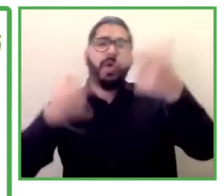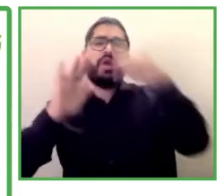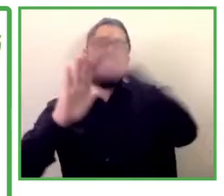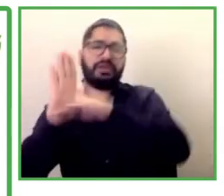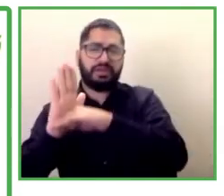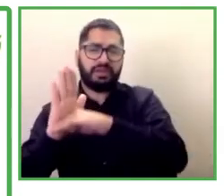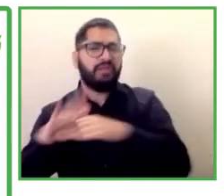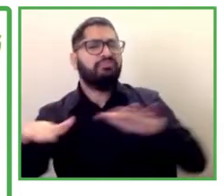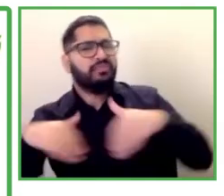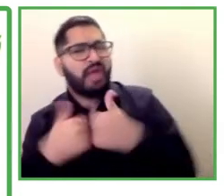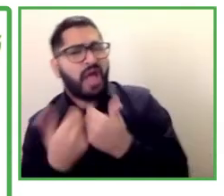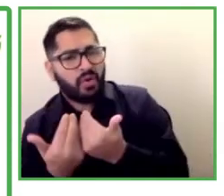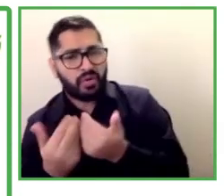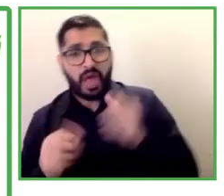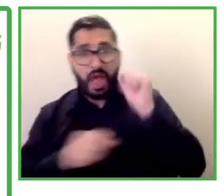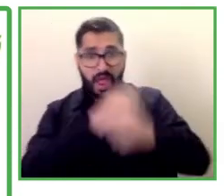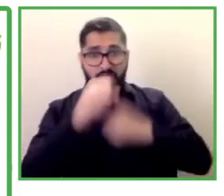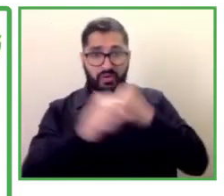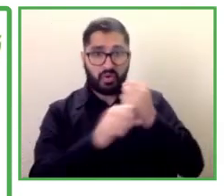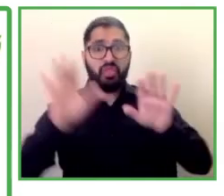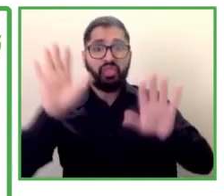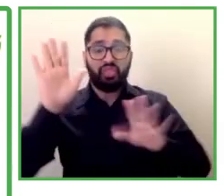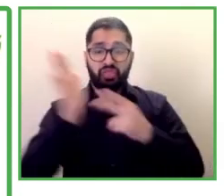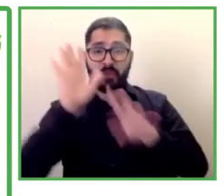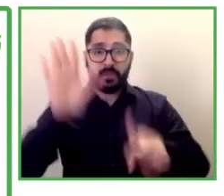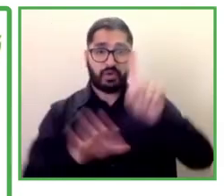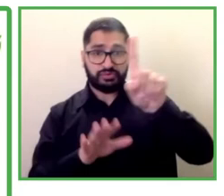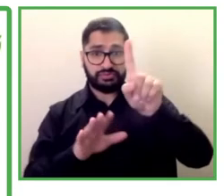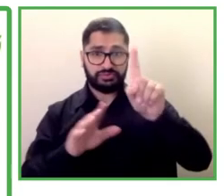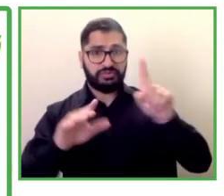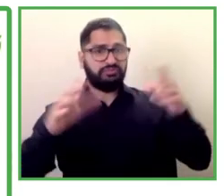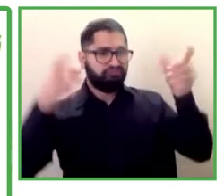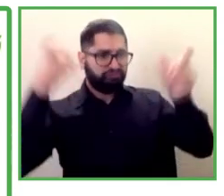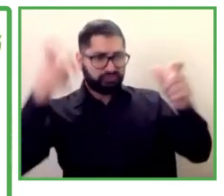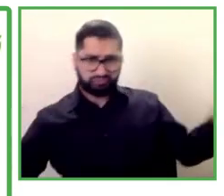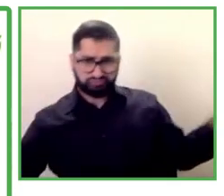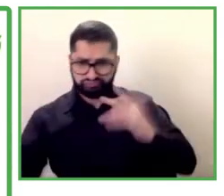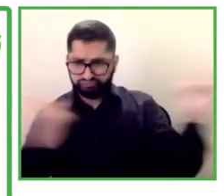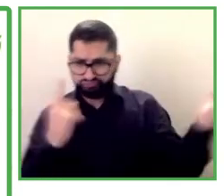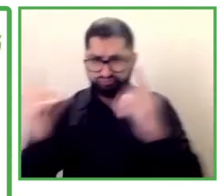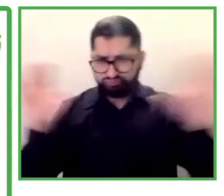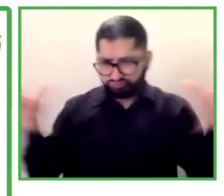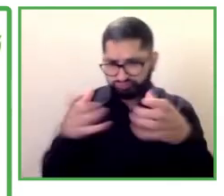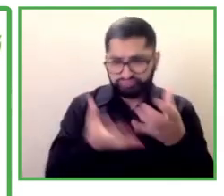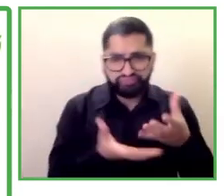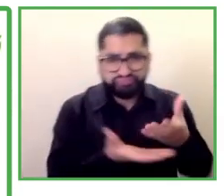In the year 2012, during the first call,